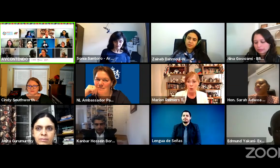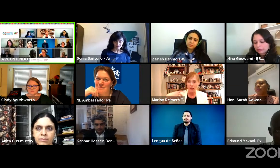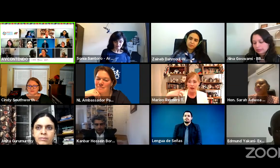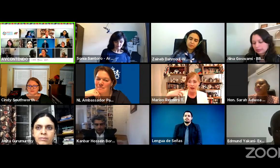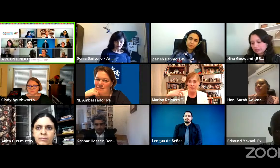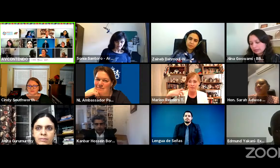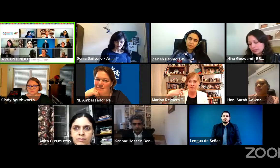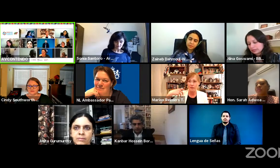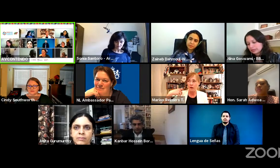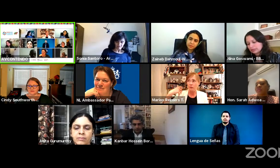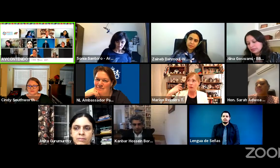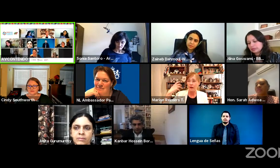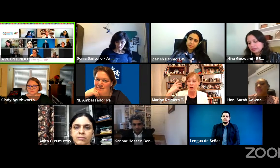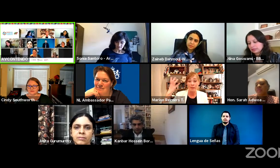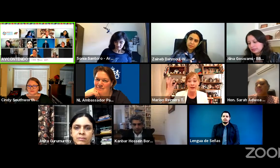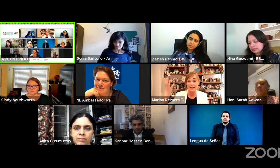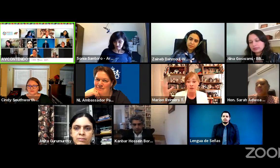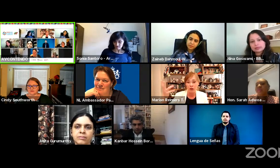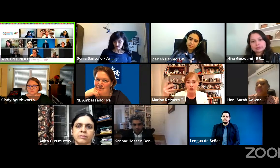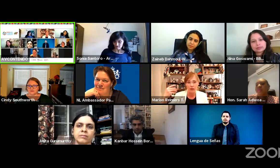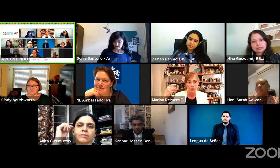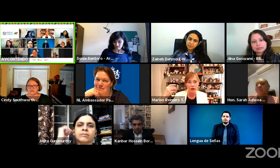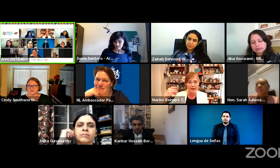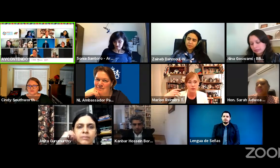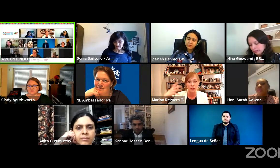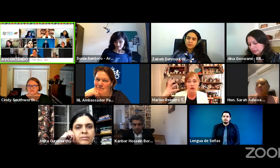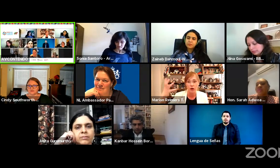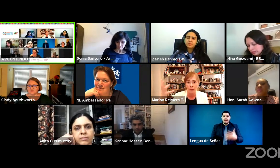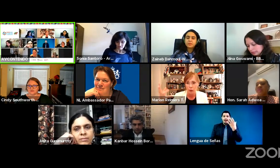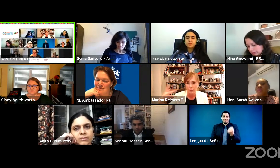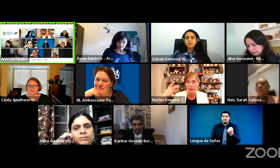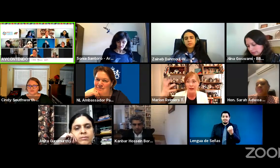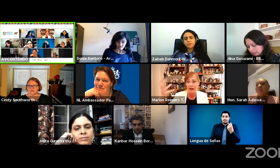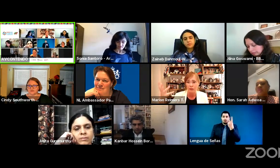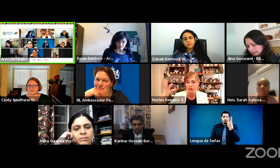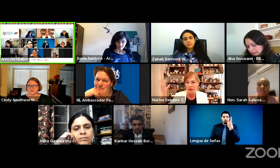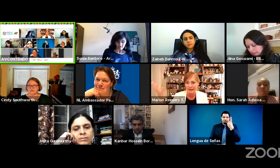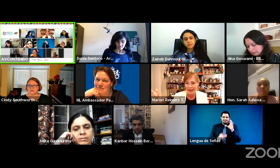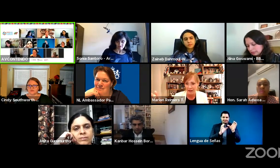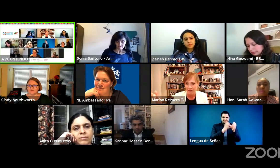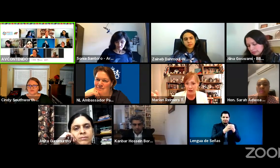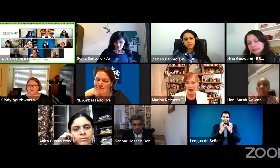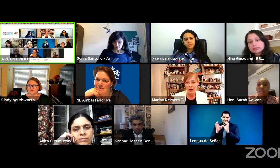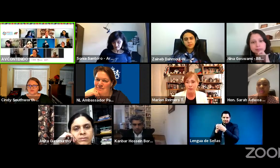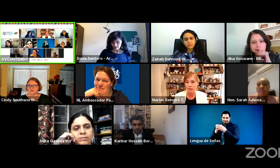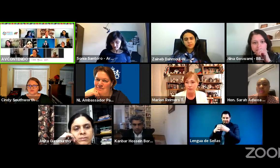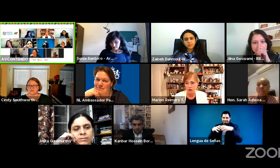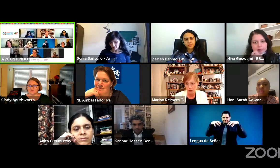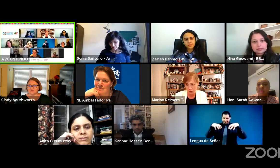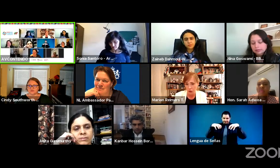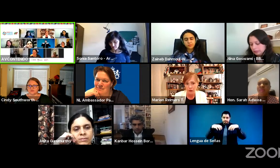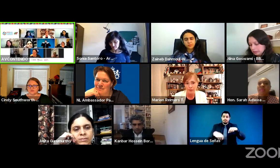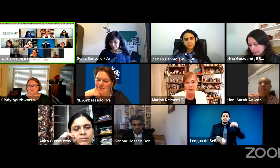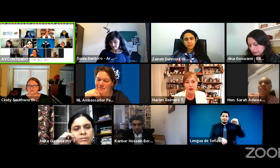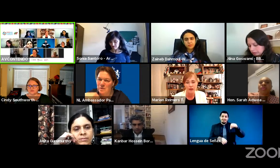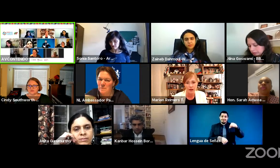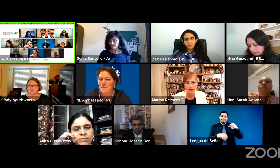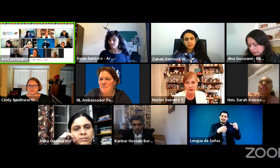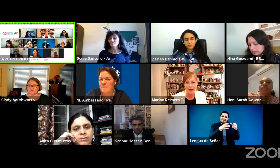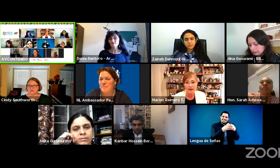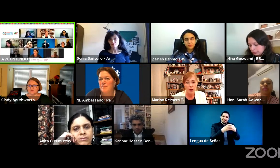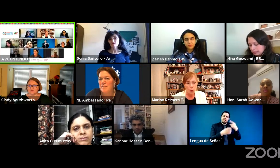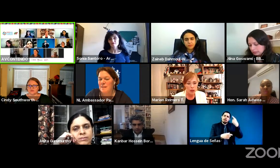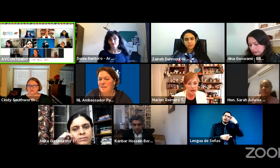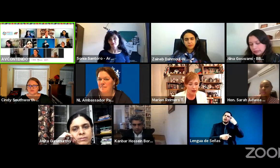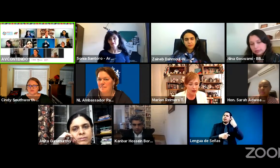hand, we put it on a pedestal. On the one hand, we talk about women being able to bring life to the world, but on the